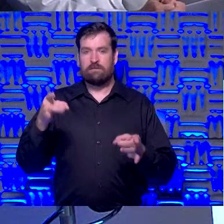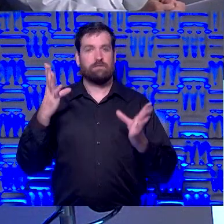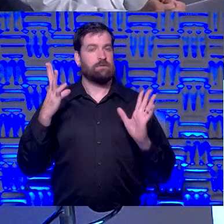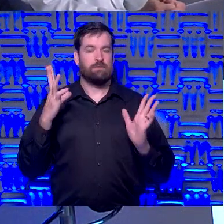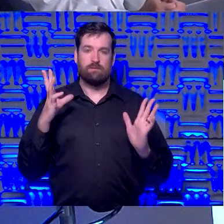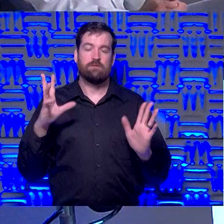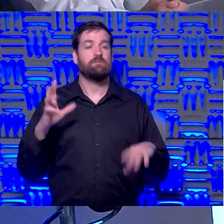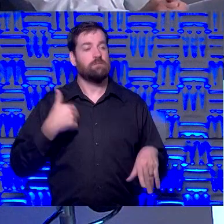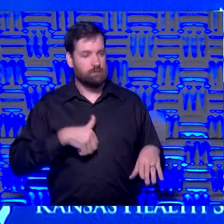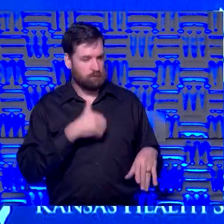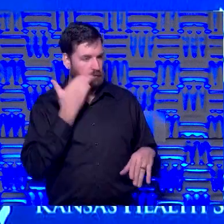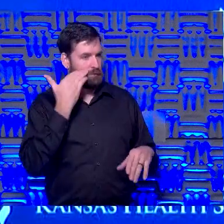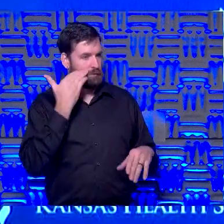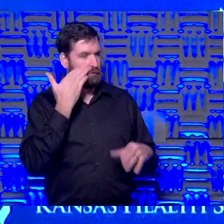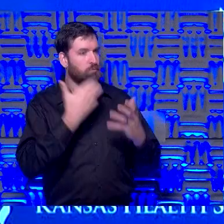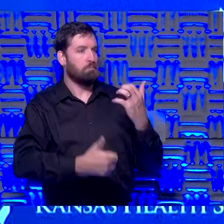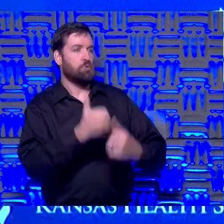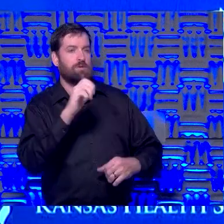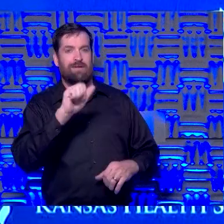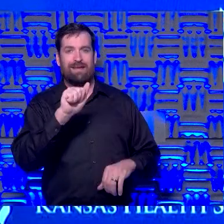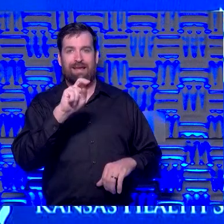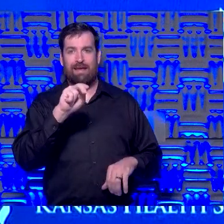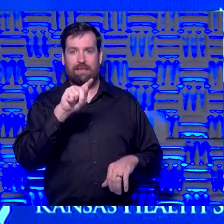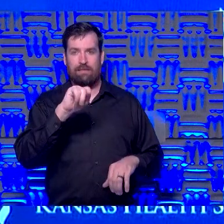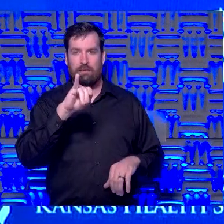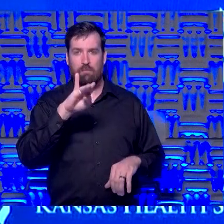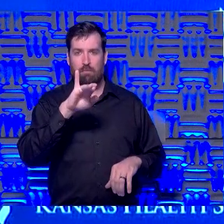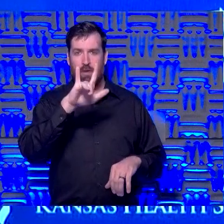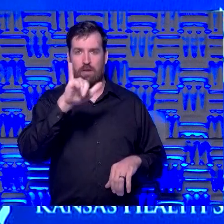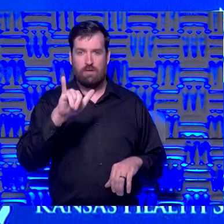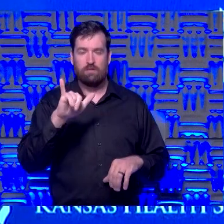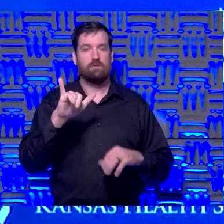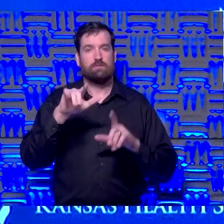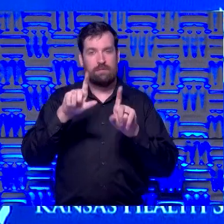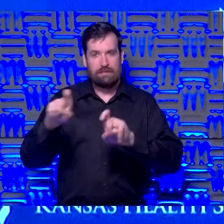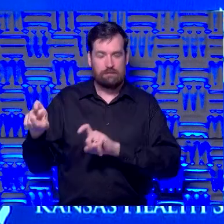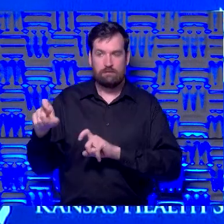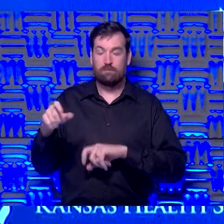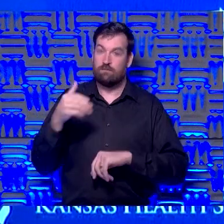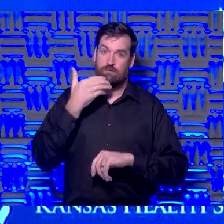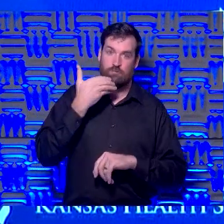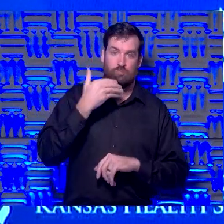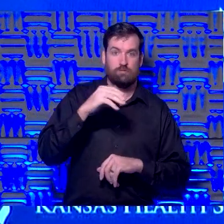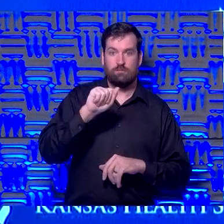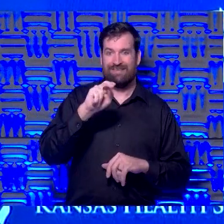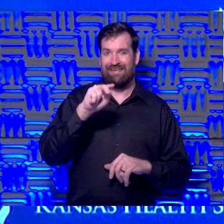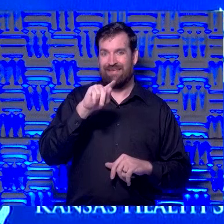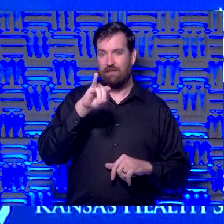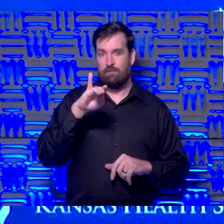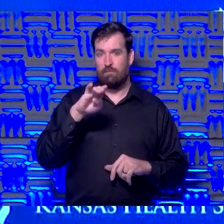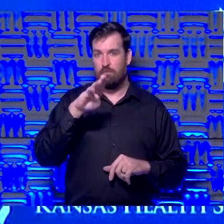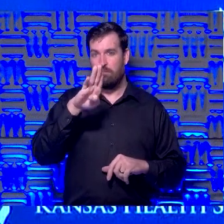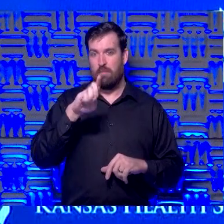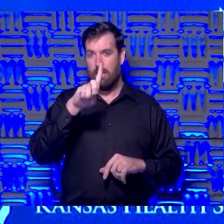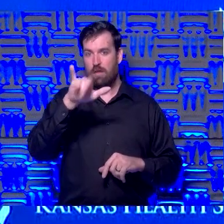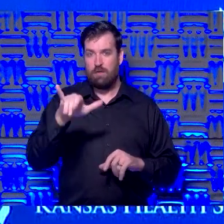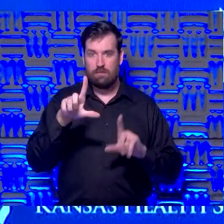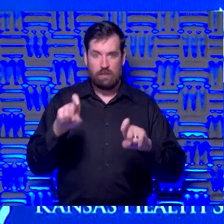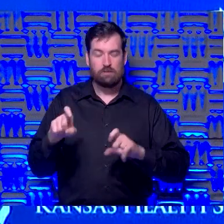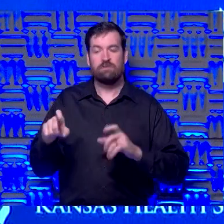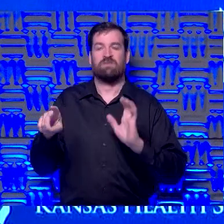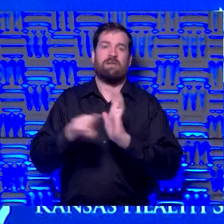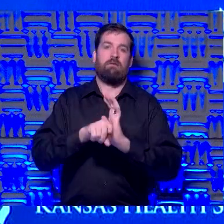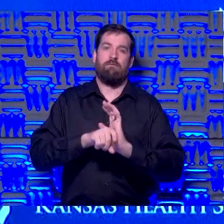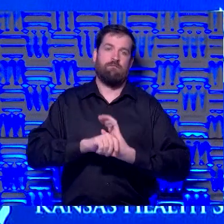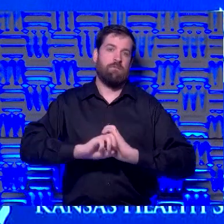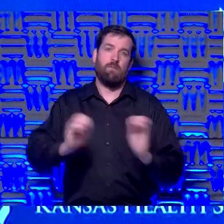we know that the vast majority of the antibody tests we're being asked to do, because we now do a really good antibody test, most of those are negative, which Yeah. means people haven't had